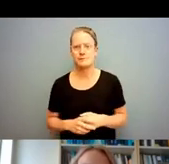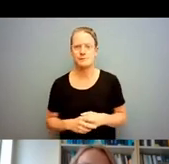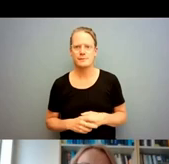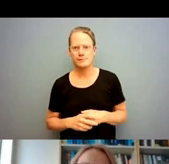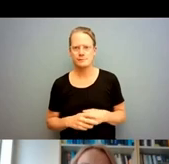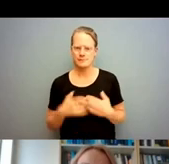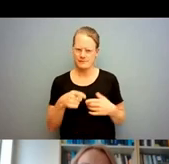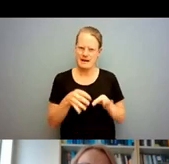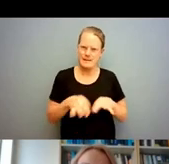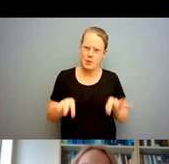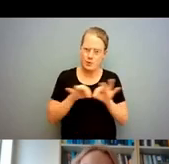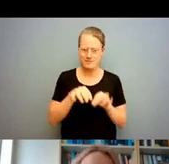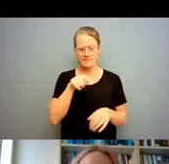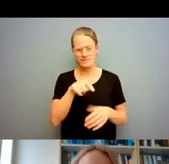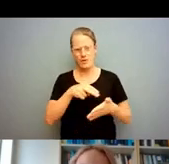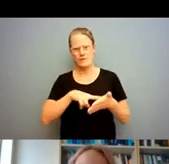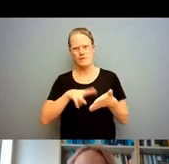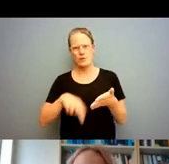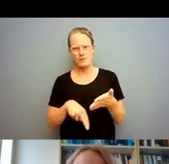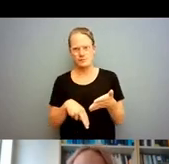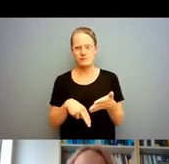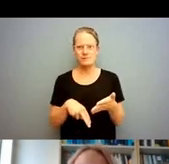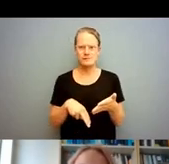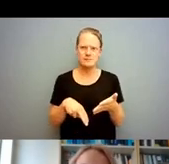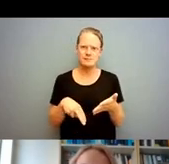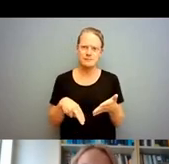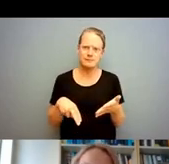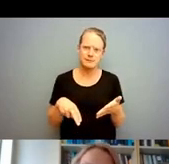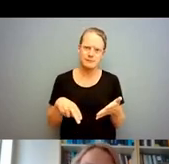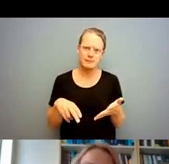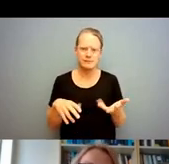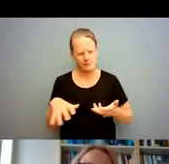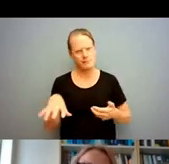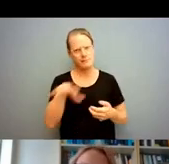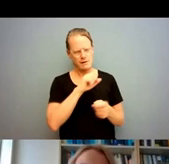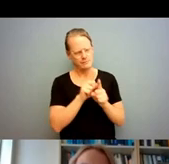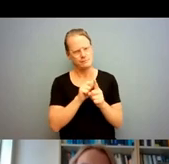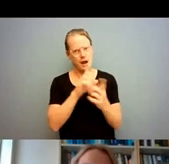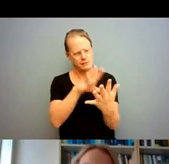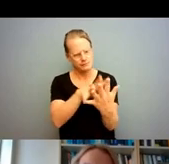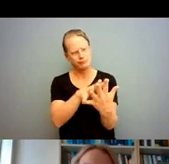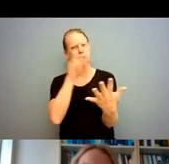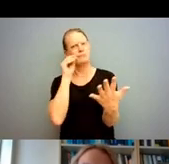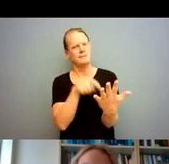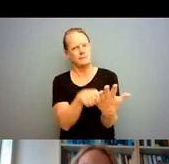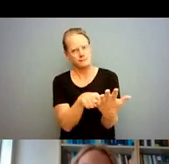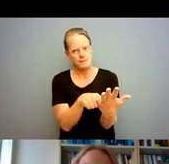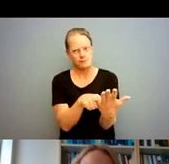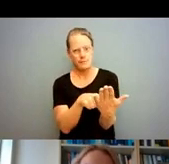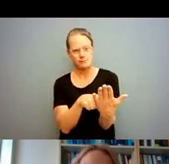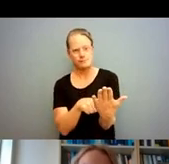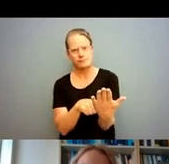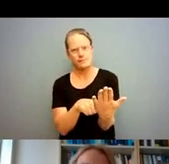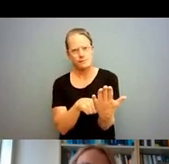declaration should be understood as an expression of existing international human rights